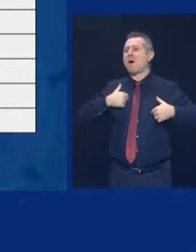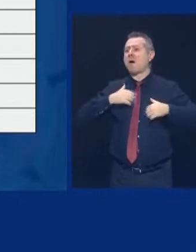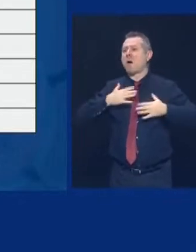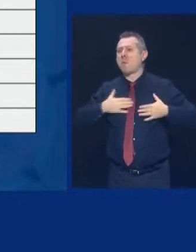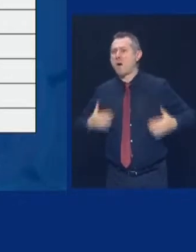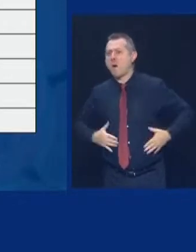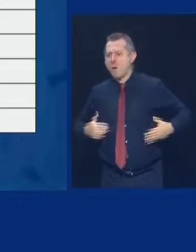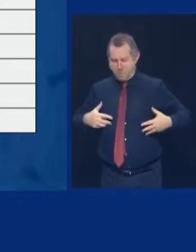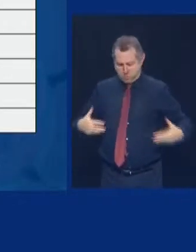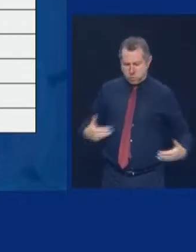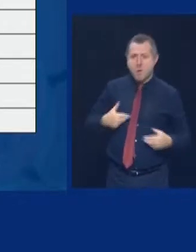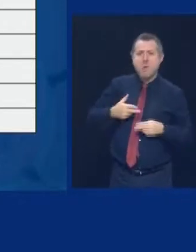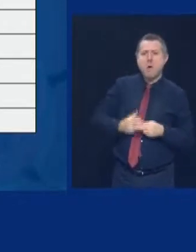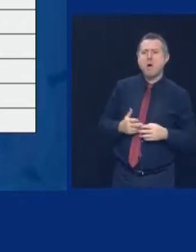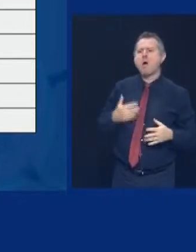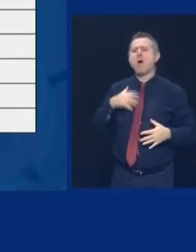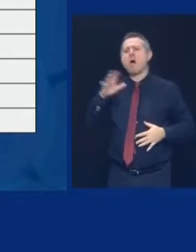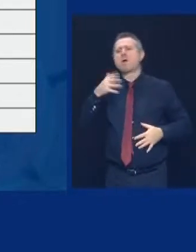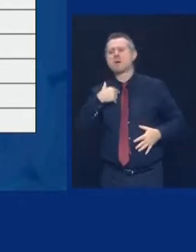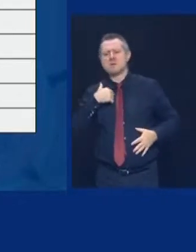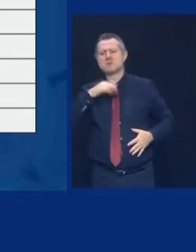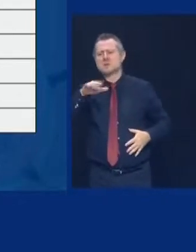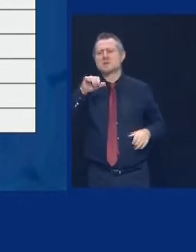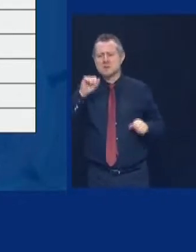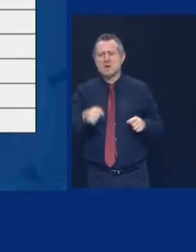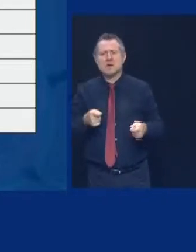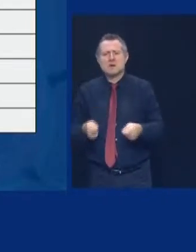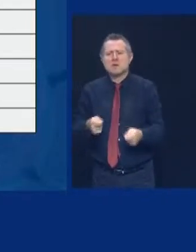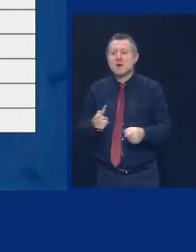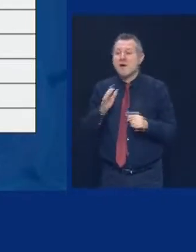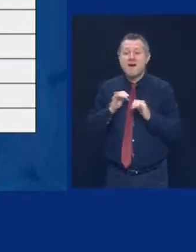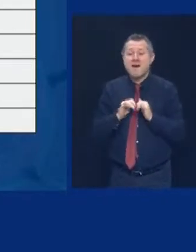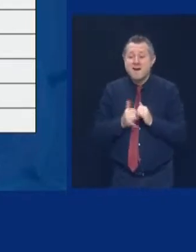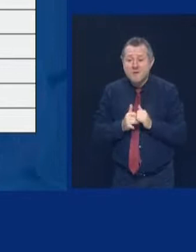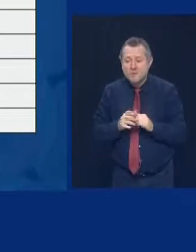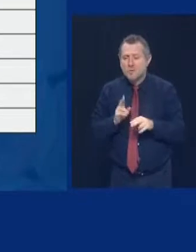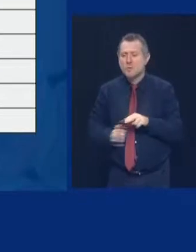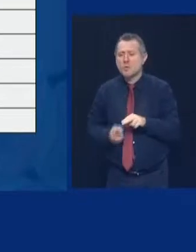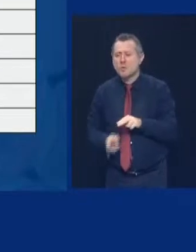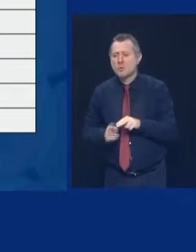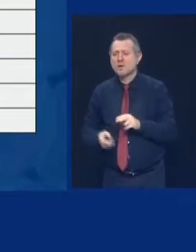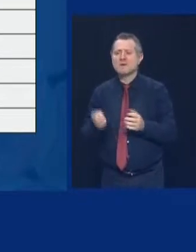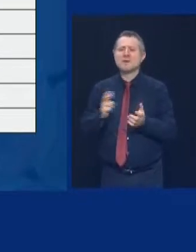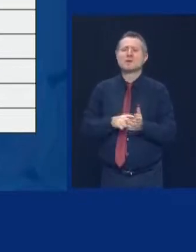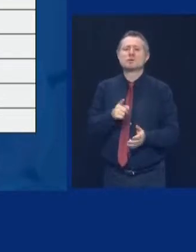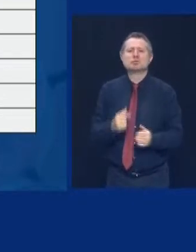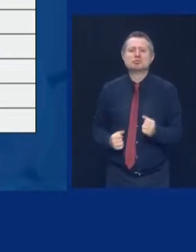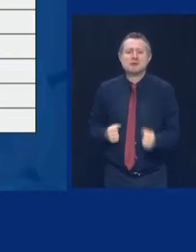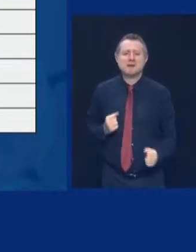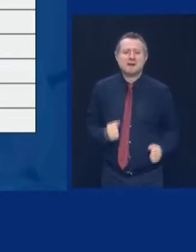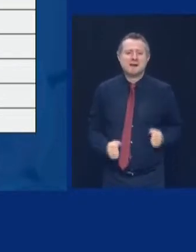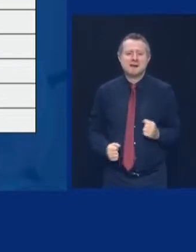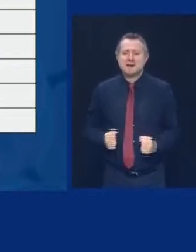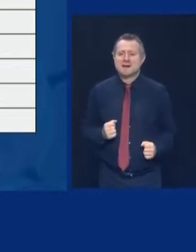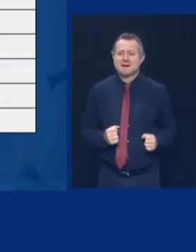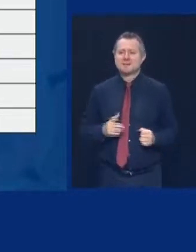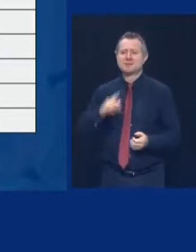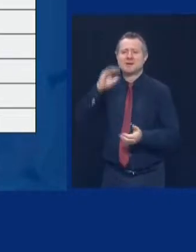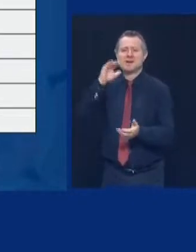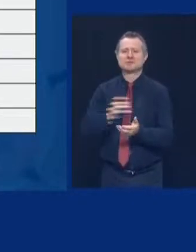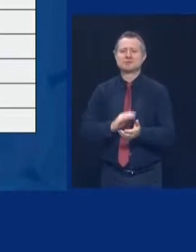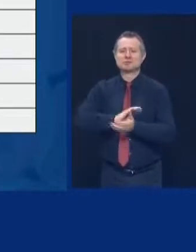We can handle it. We know how to do it. Back on the treadmill. No cheesecake. We'll get it under